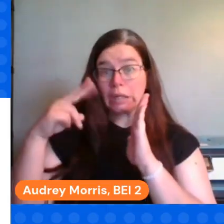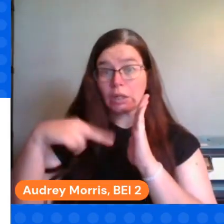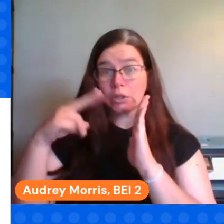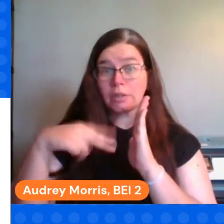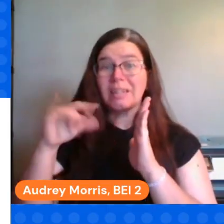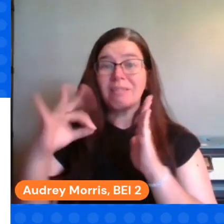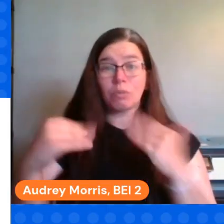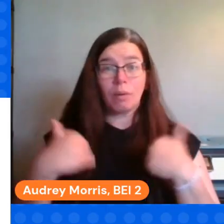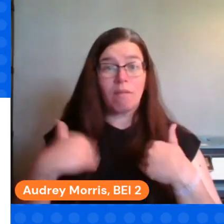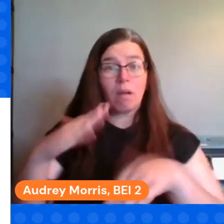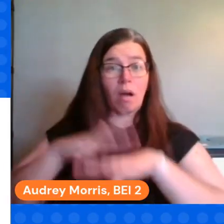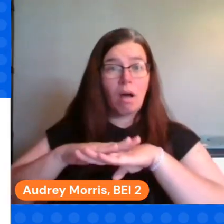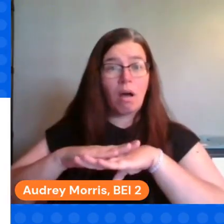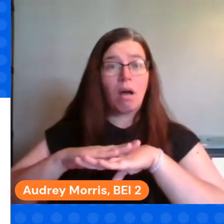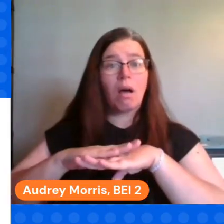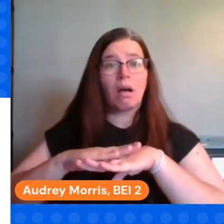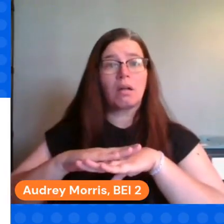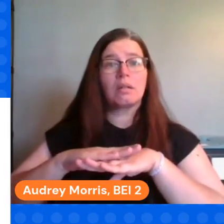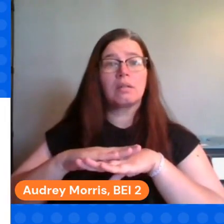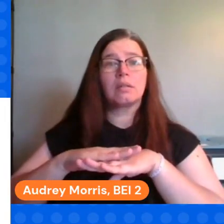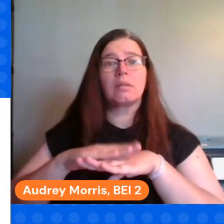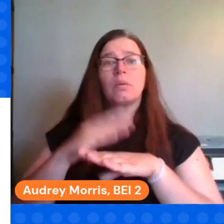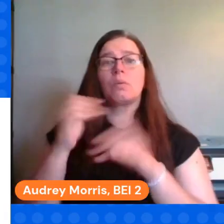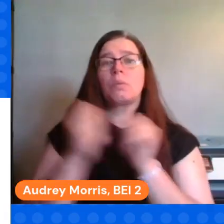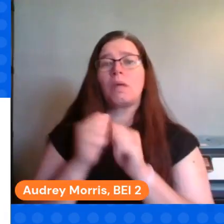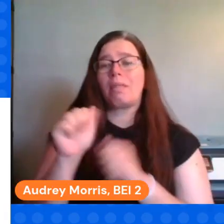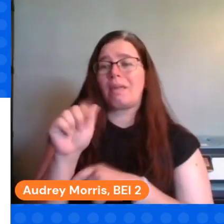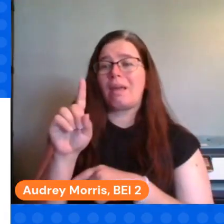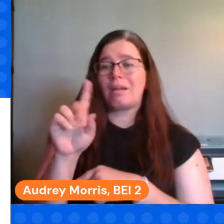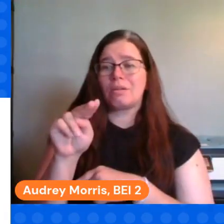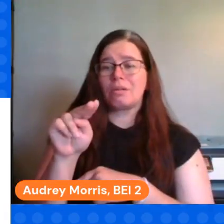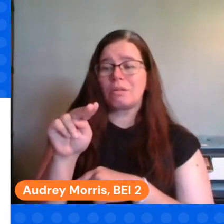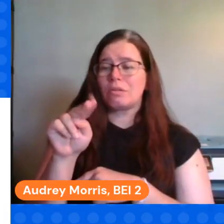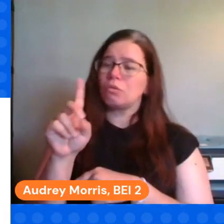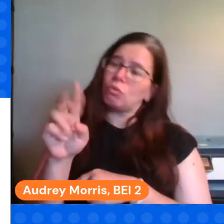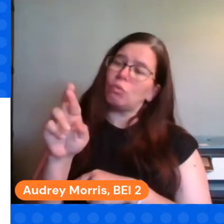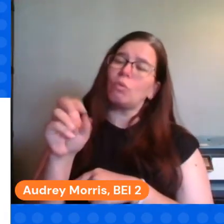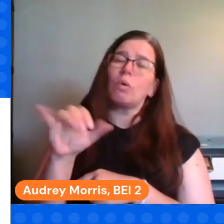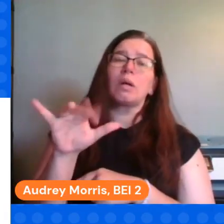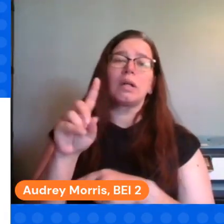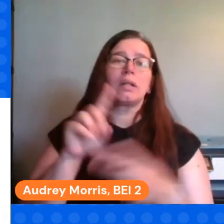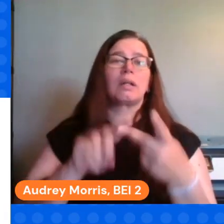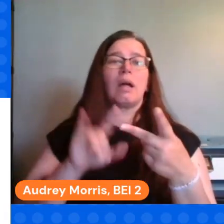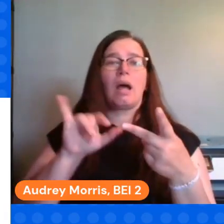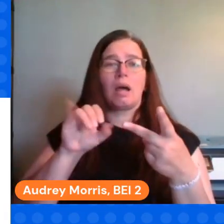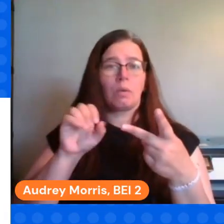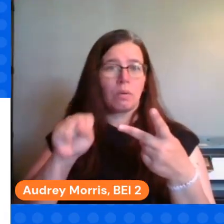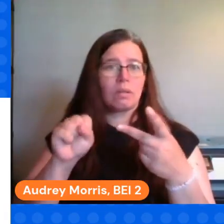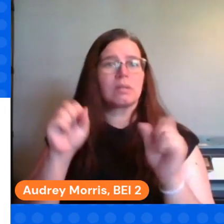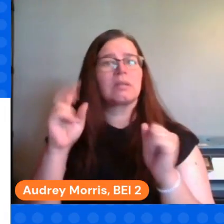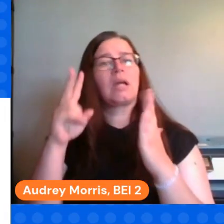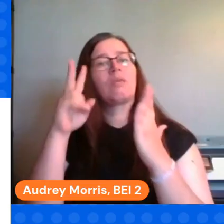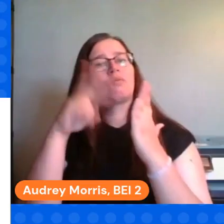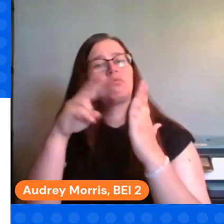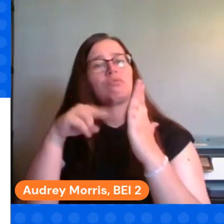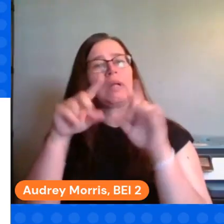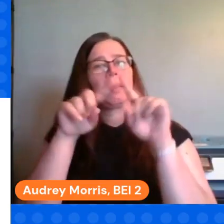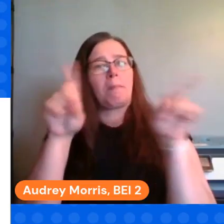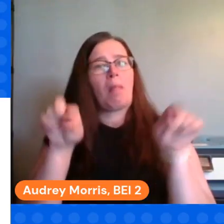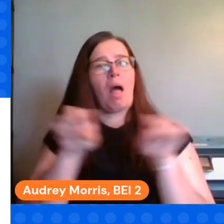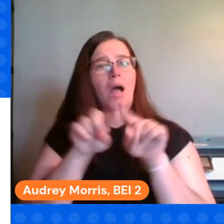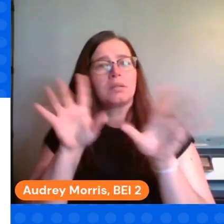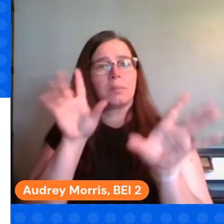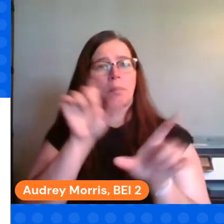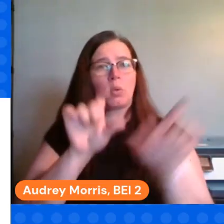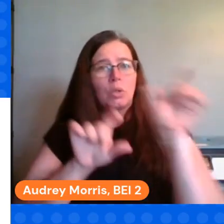on Android or iOS, you can read your blocks and put them together. So